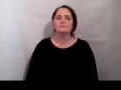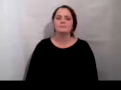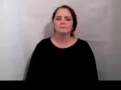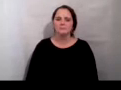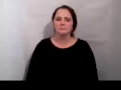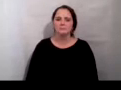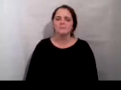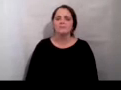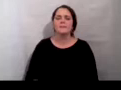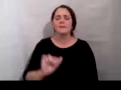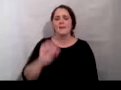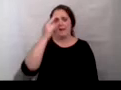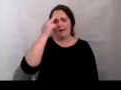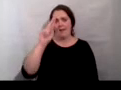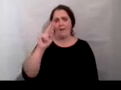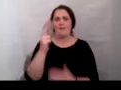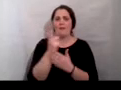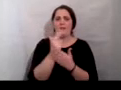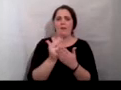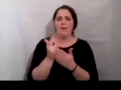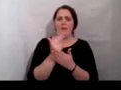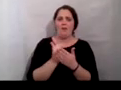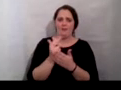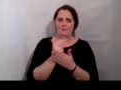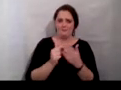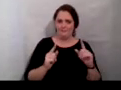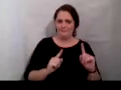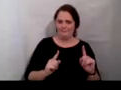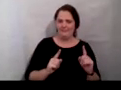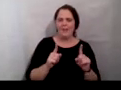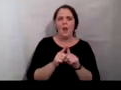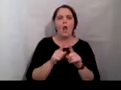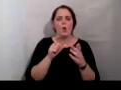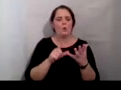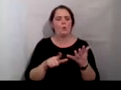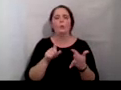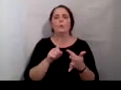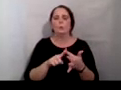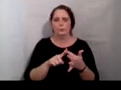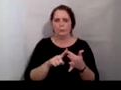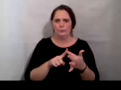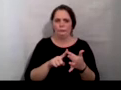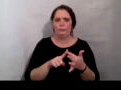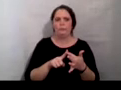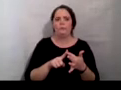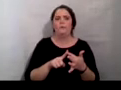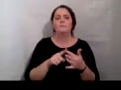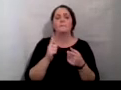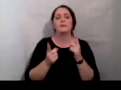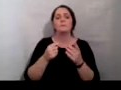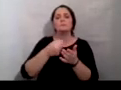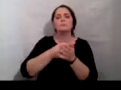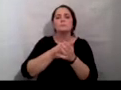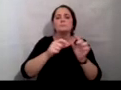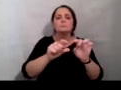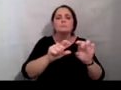The titles are other cues that were given in Mavis Ngallametta's art. You can